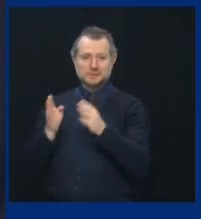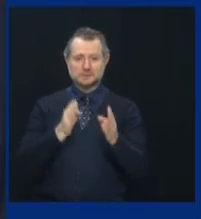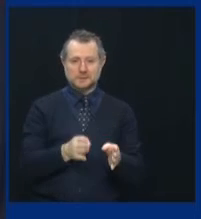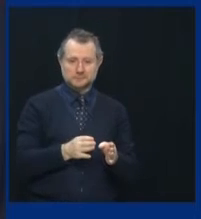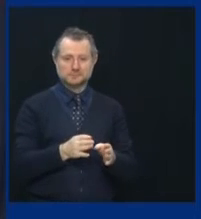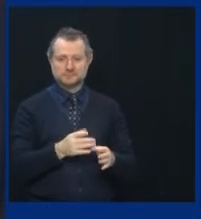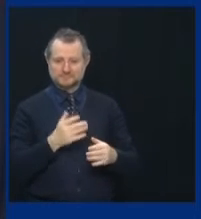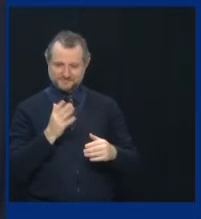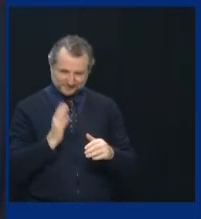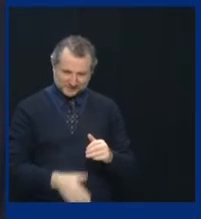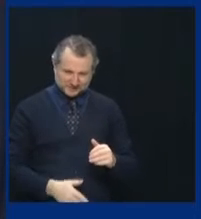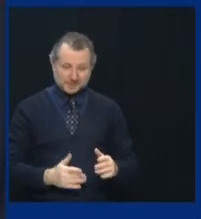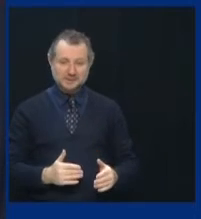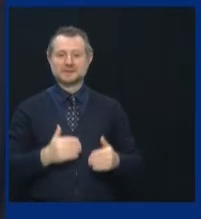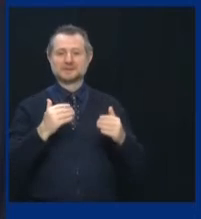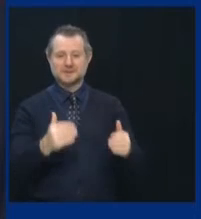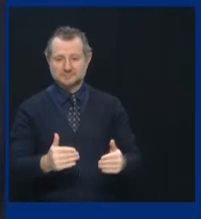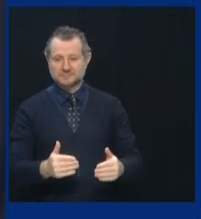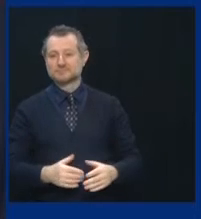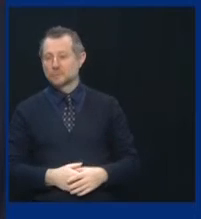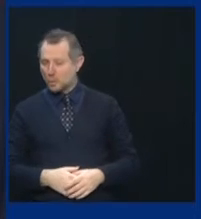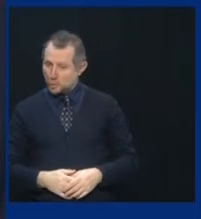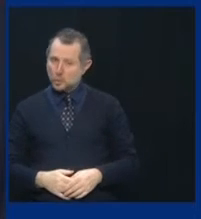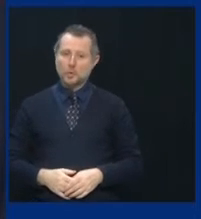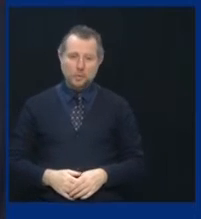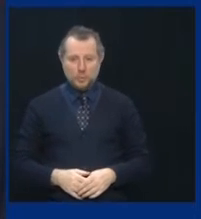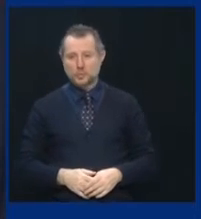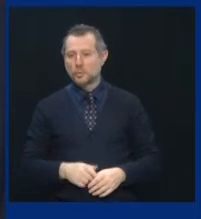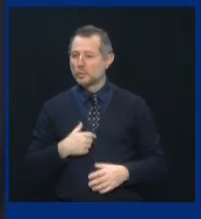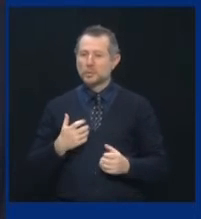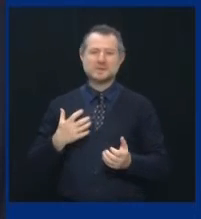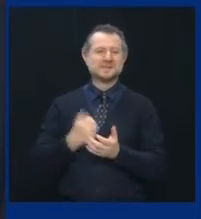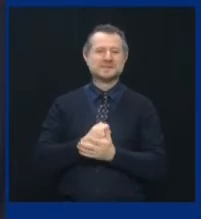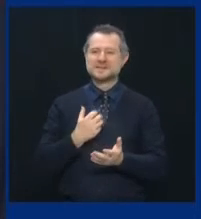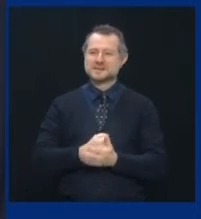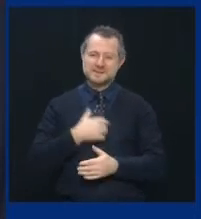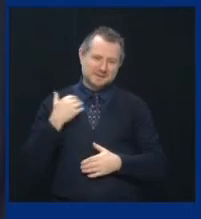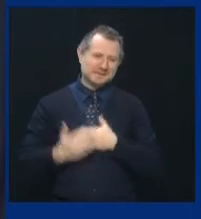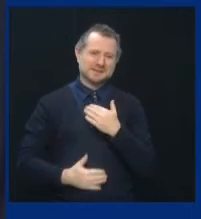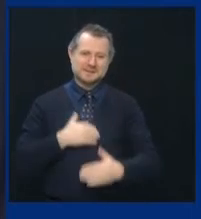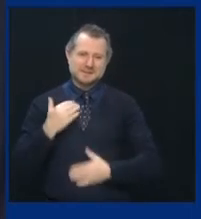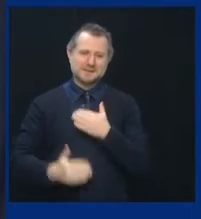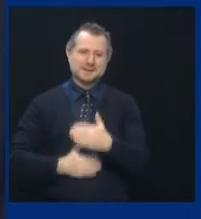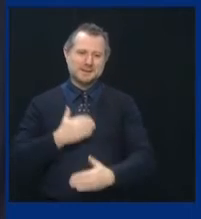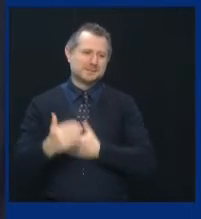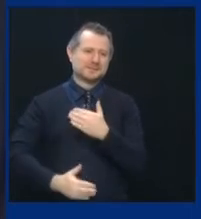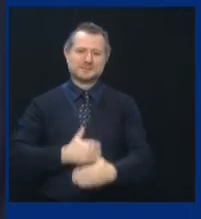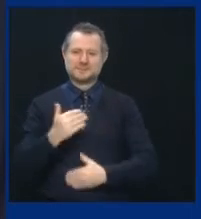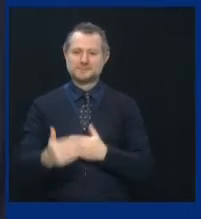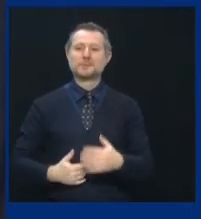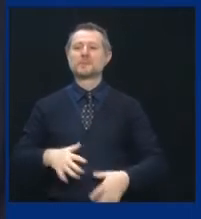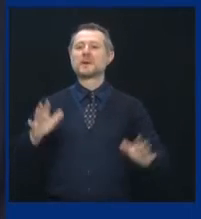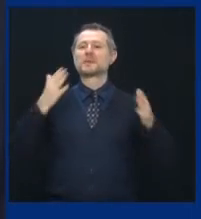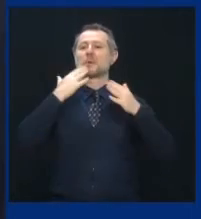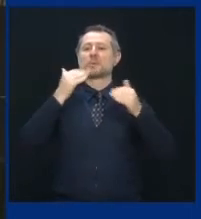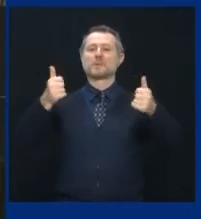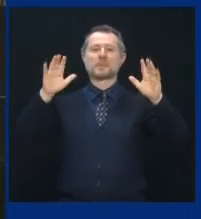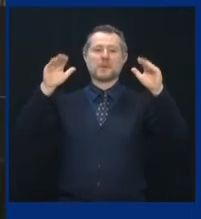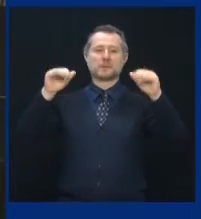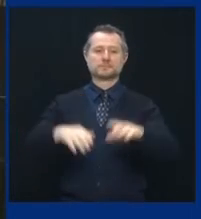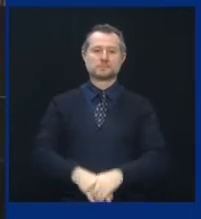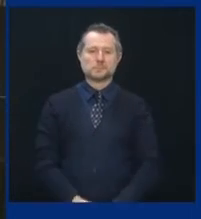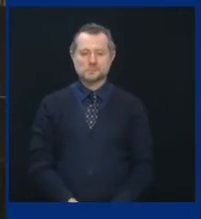get to people who are very vulnerable today. So yes, constructive impatience. Thank you very much.